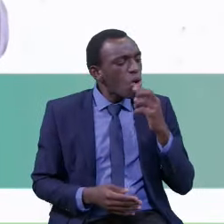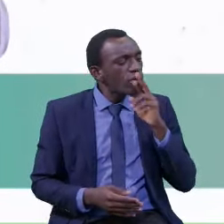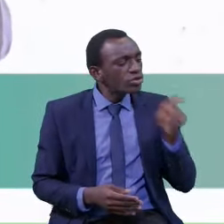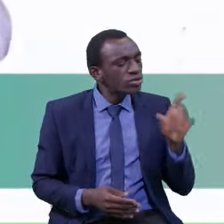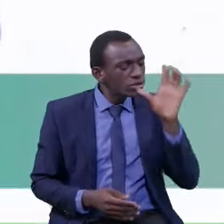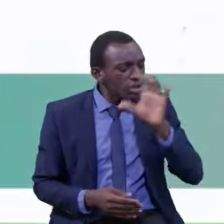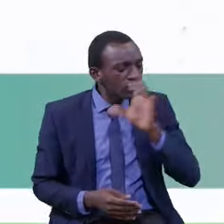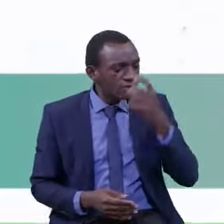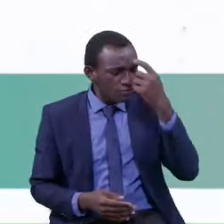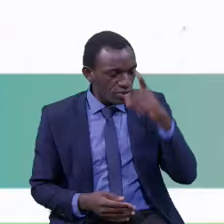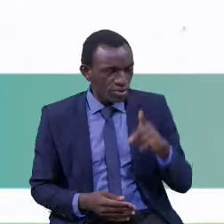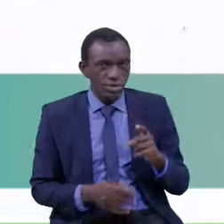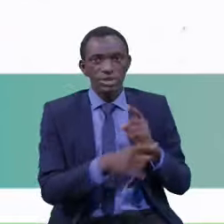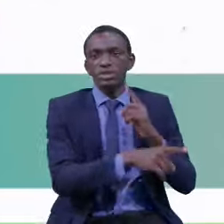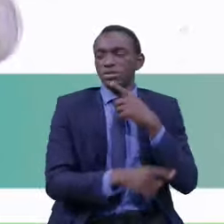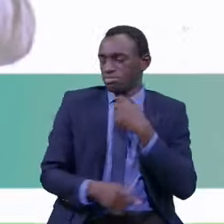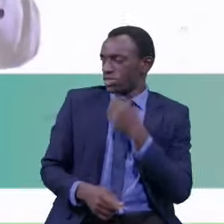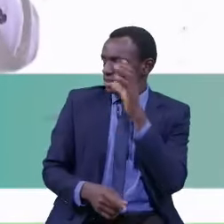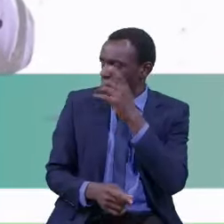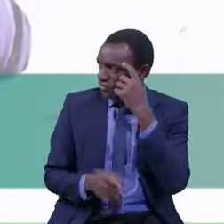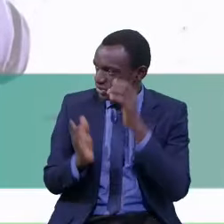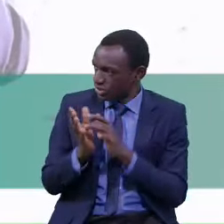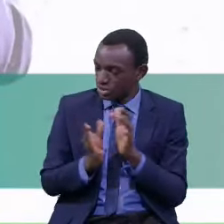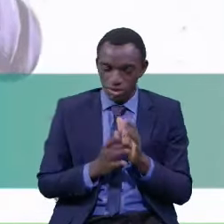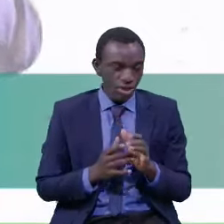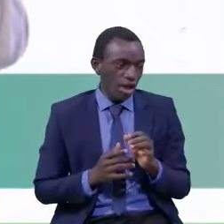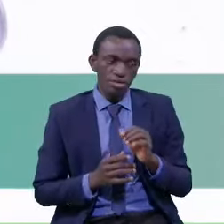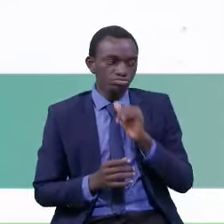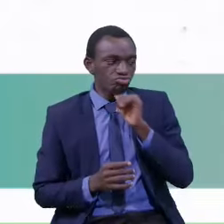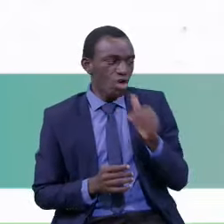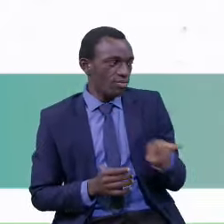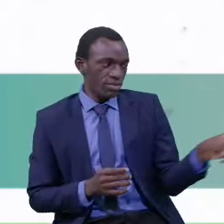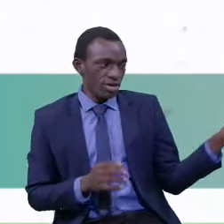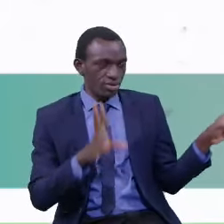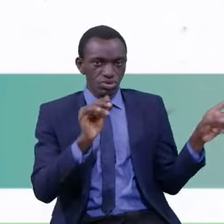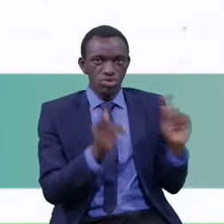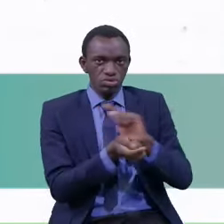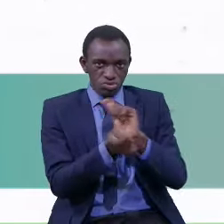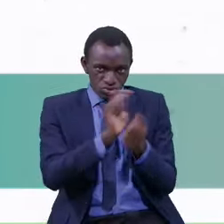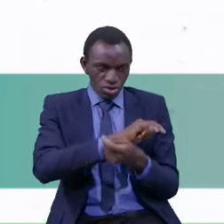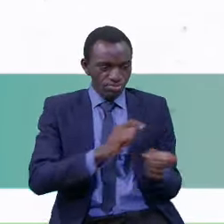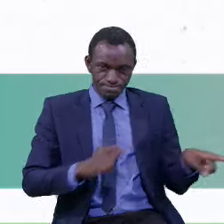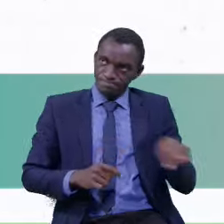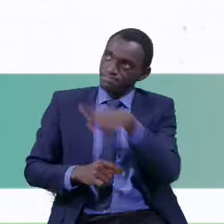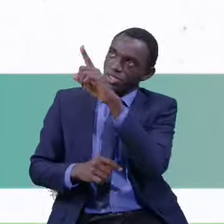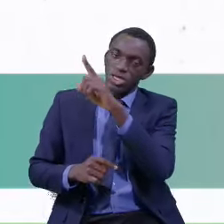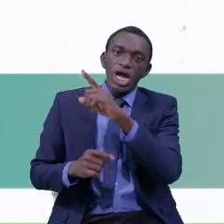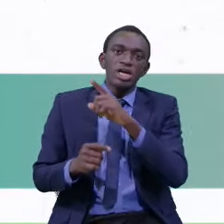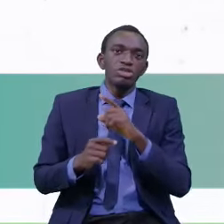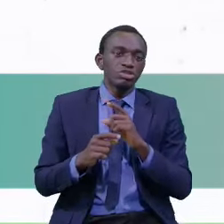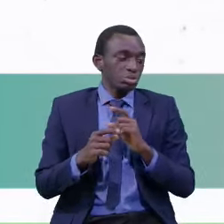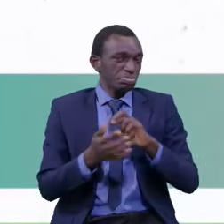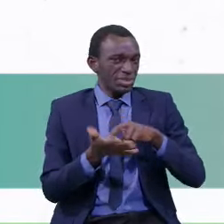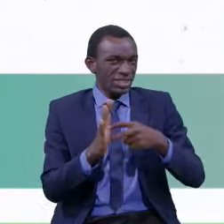there. Turn. You'll find him here. That turning is repentance. You turn from